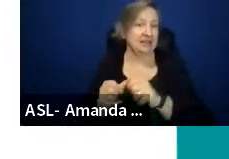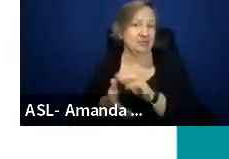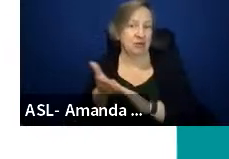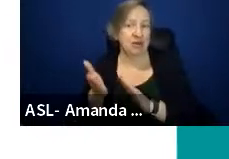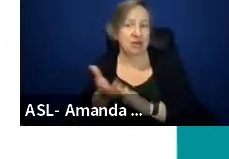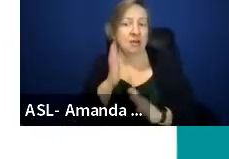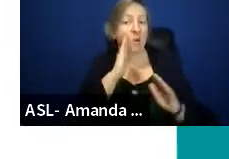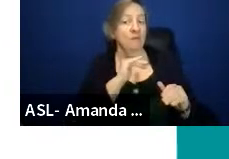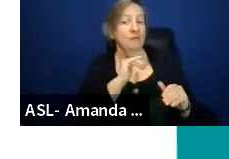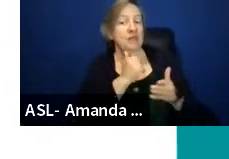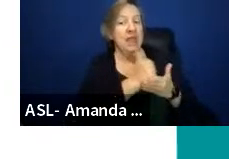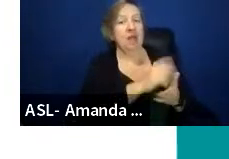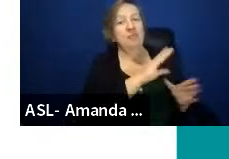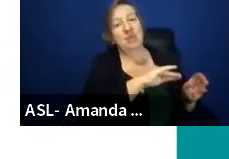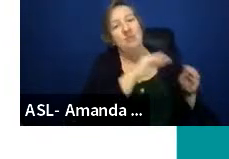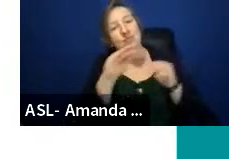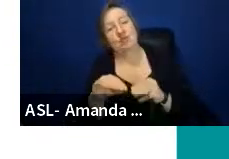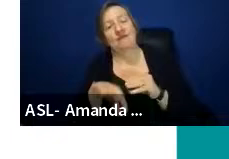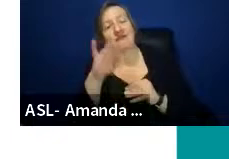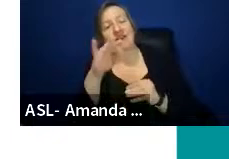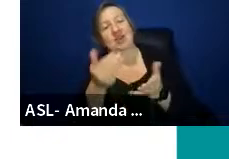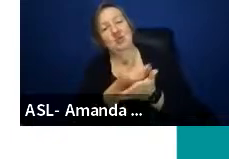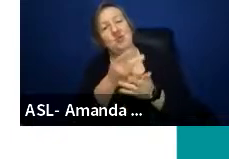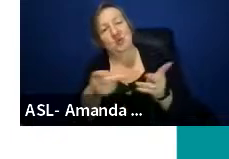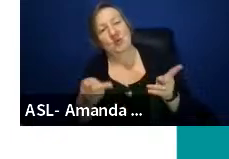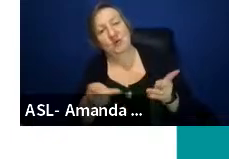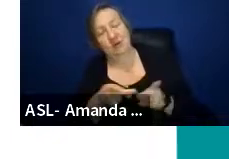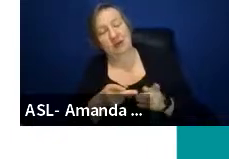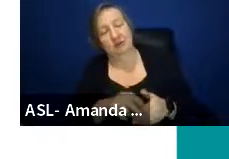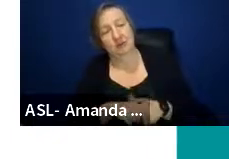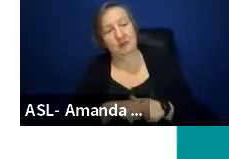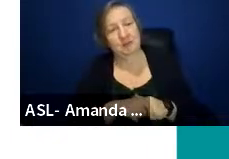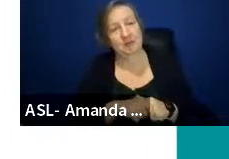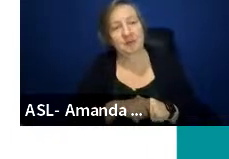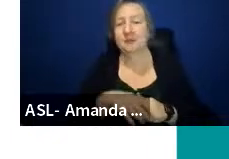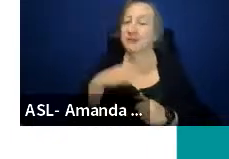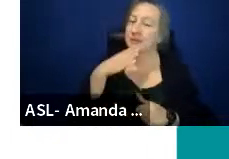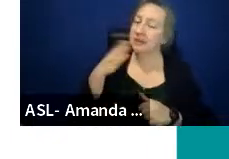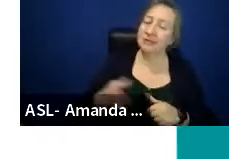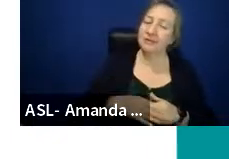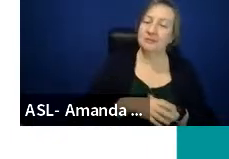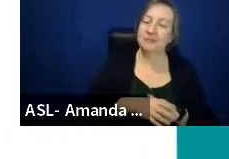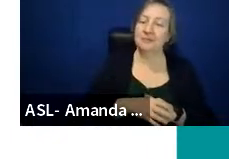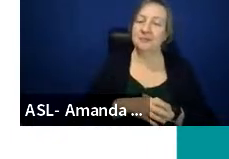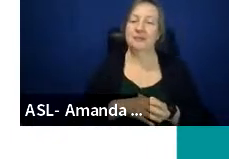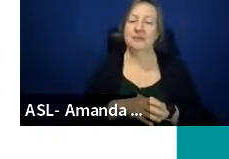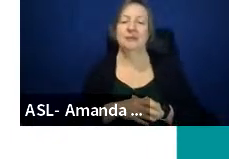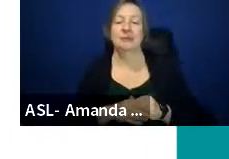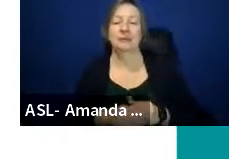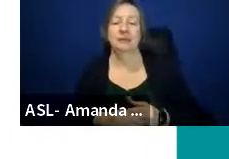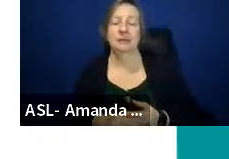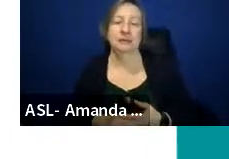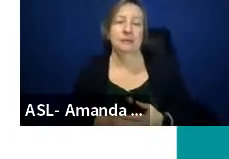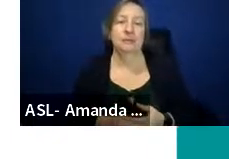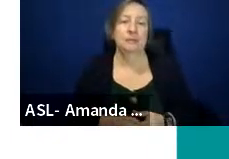help them relocate and find a new location. Thank you. Mm-hmm.